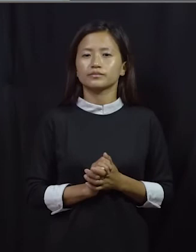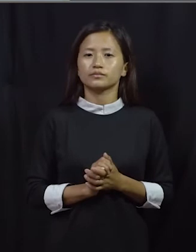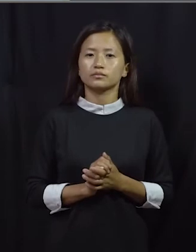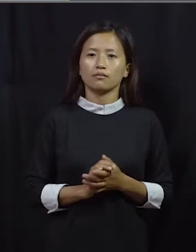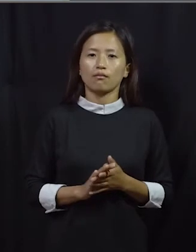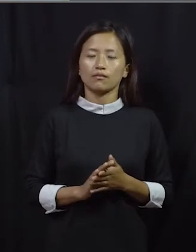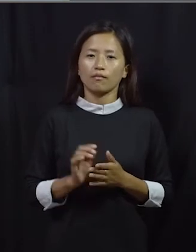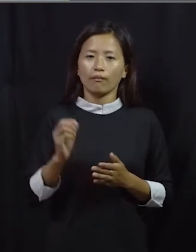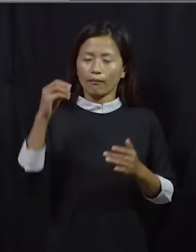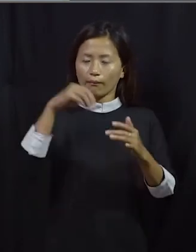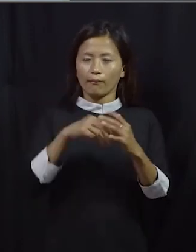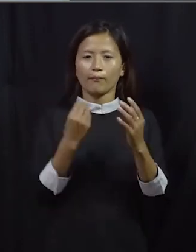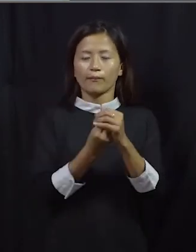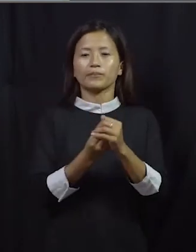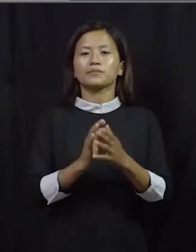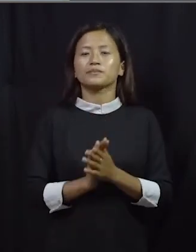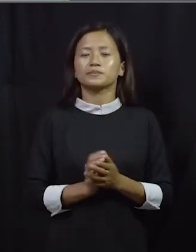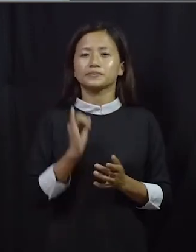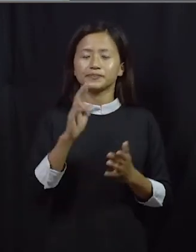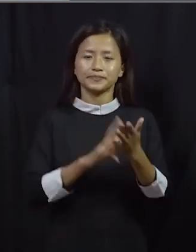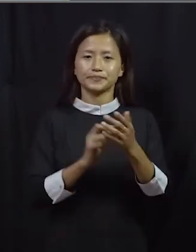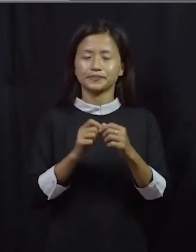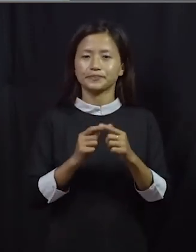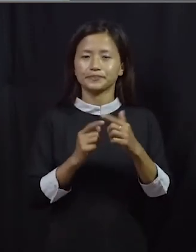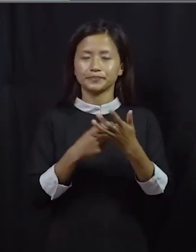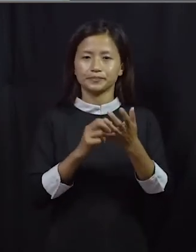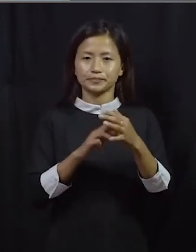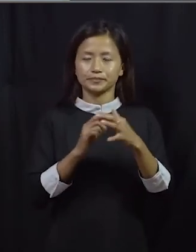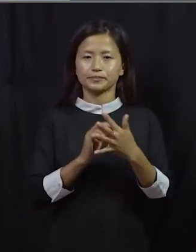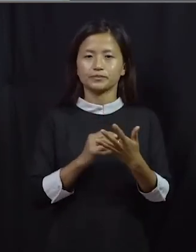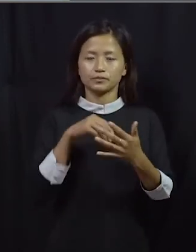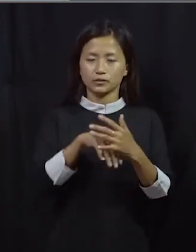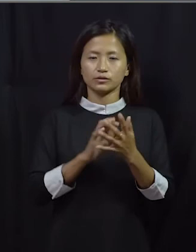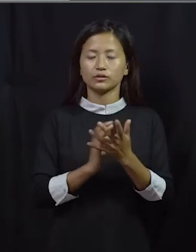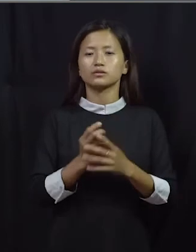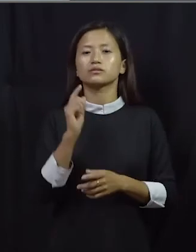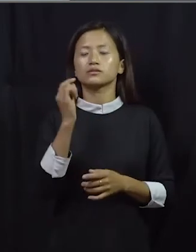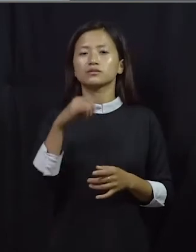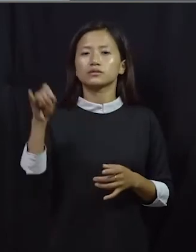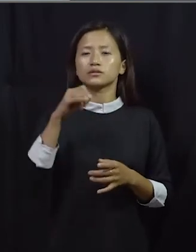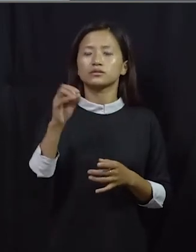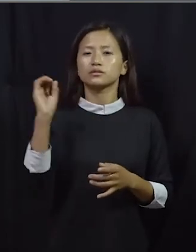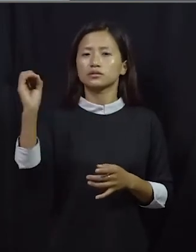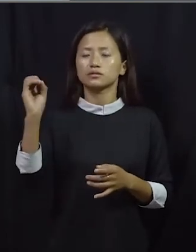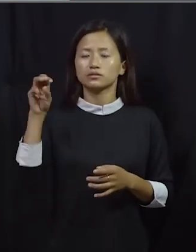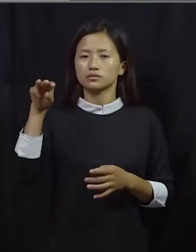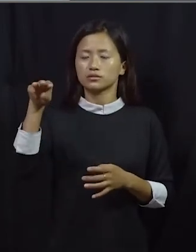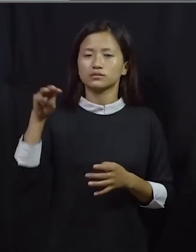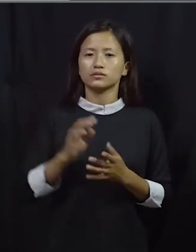to add interest on additional capital. That is 60,000 into 6 by